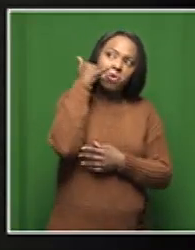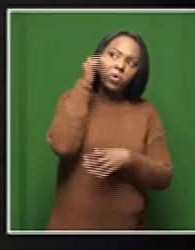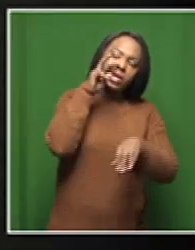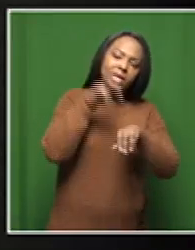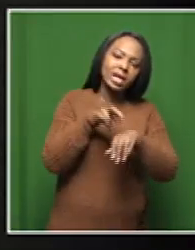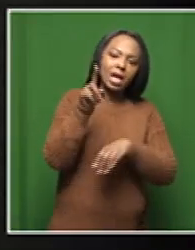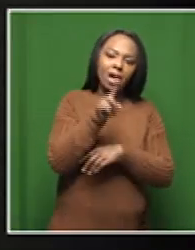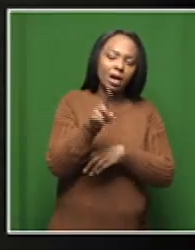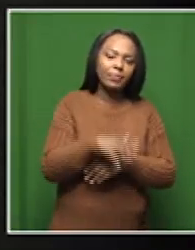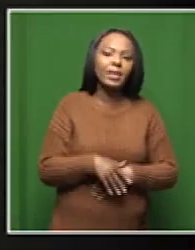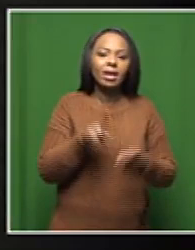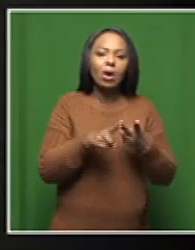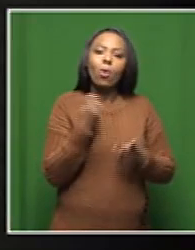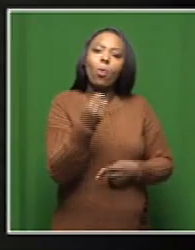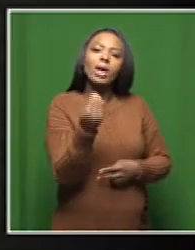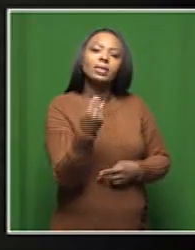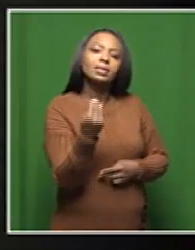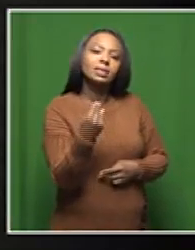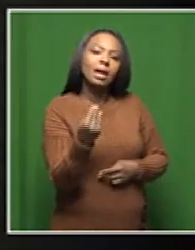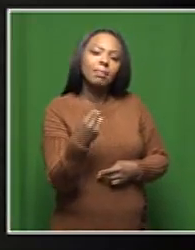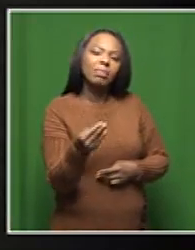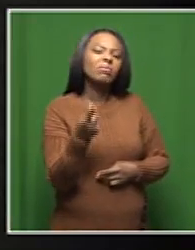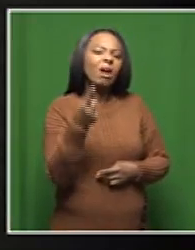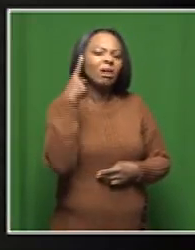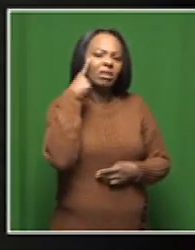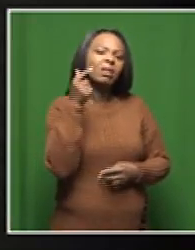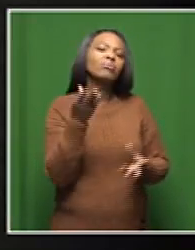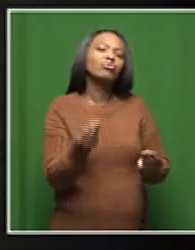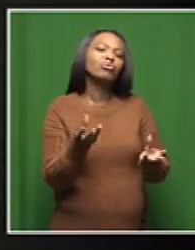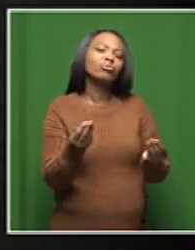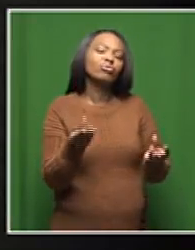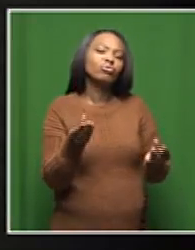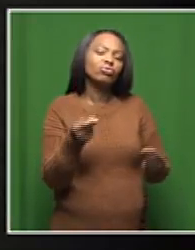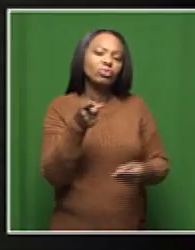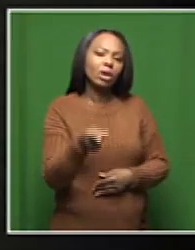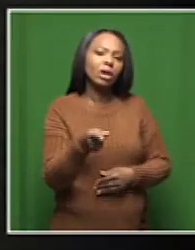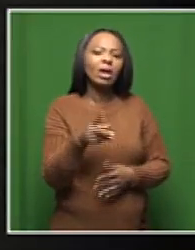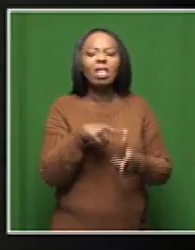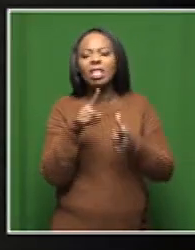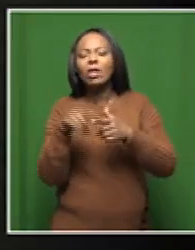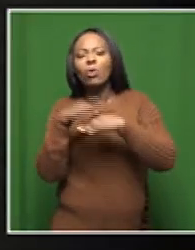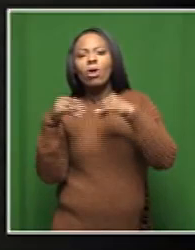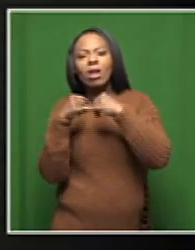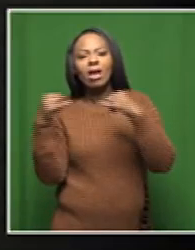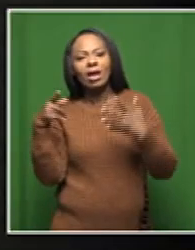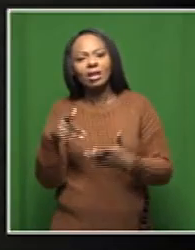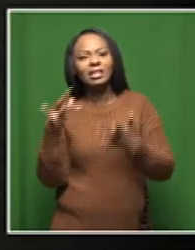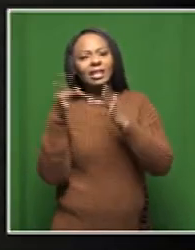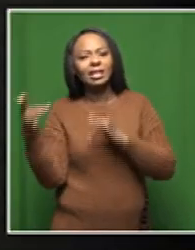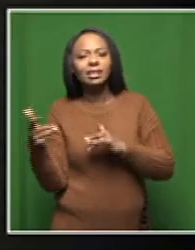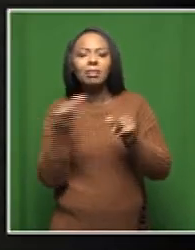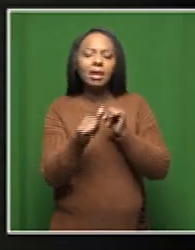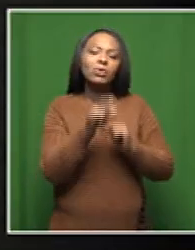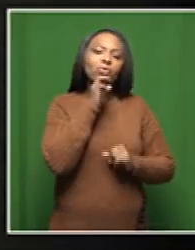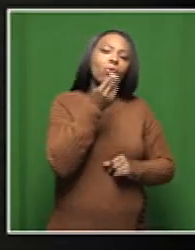You can also use the WhatsApp application, which is better than using the online because it uses much less data. And